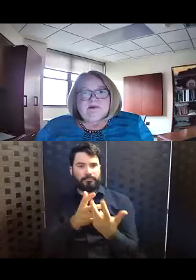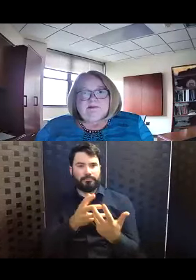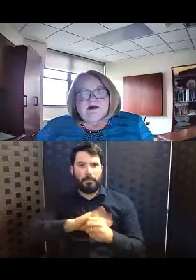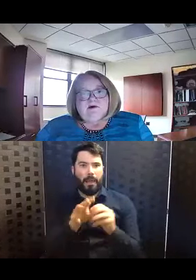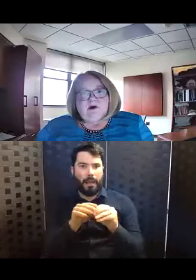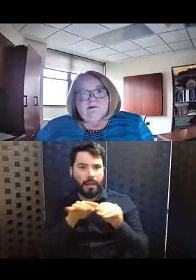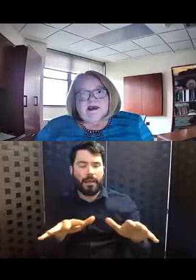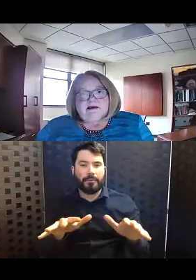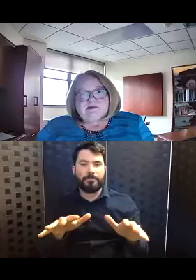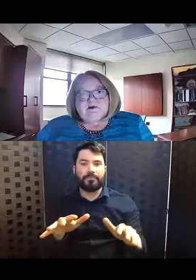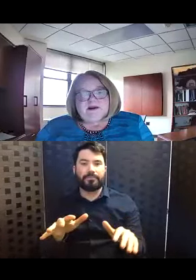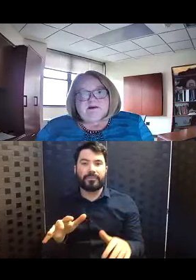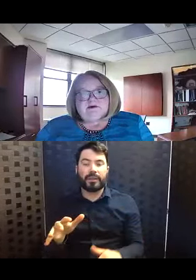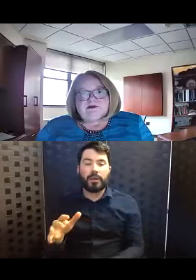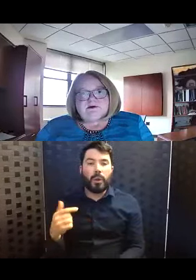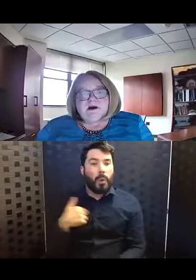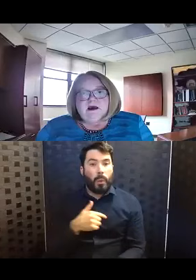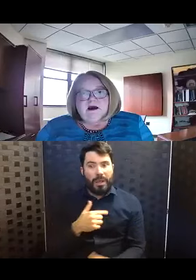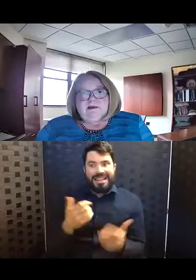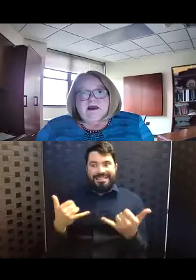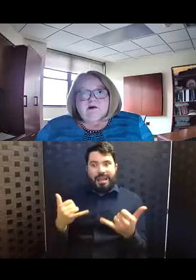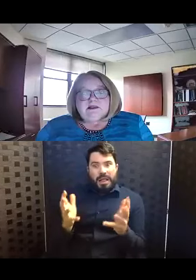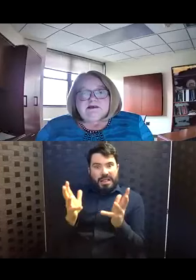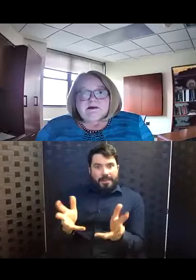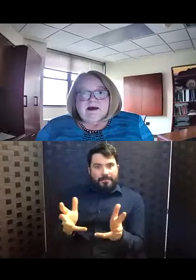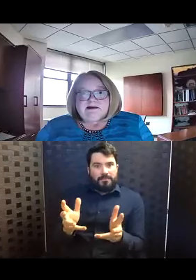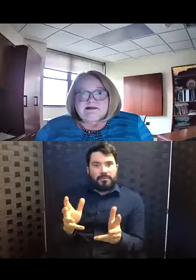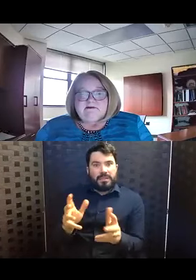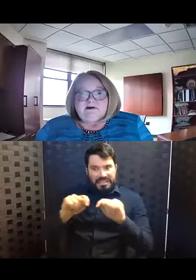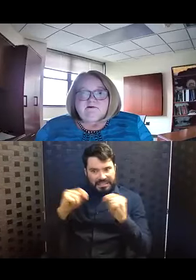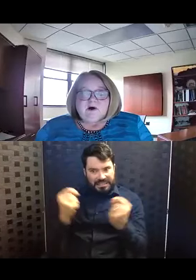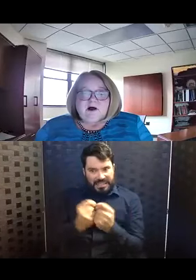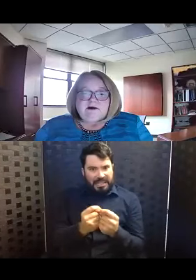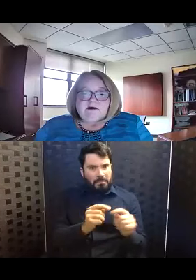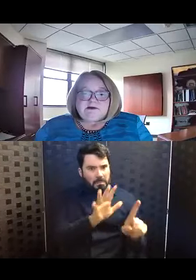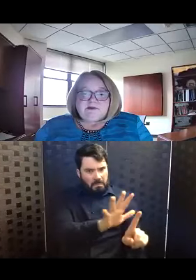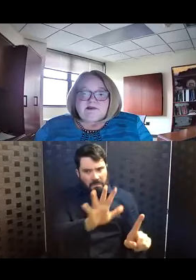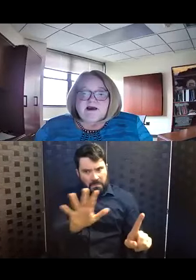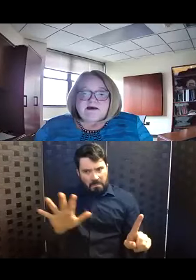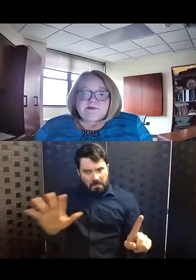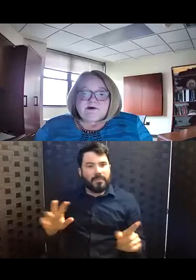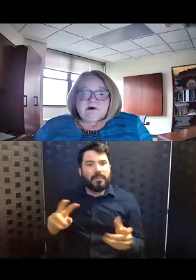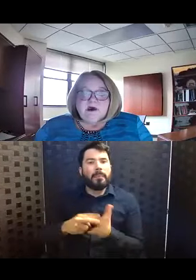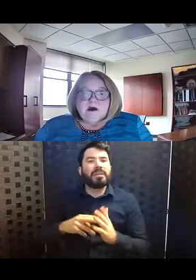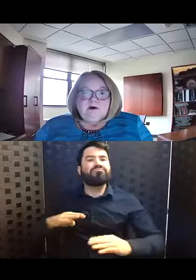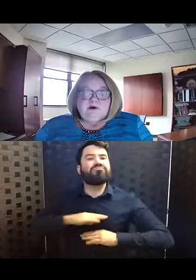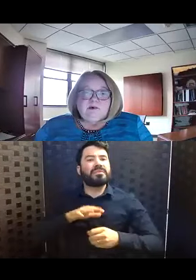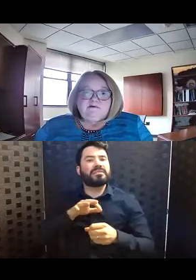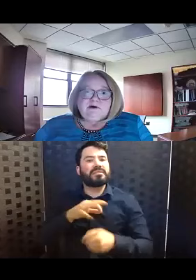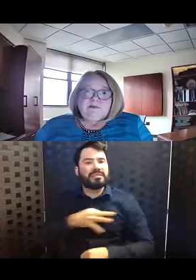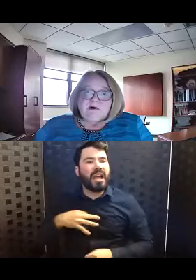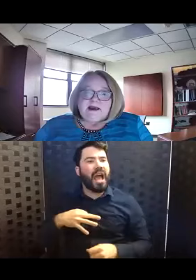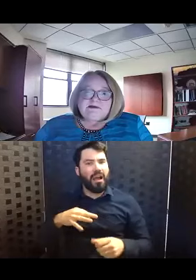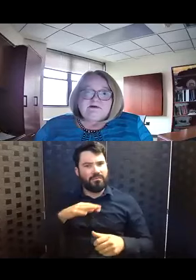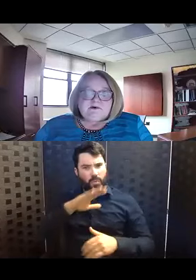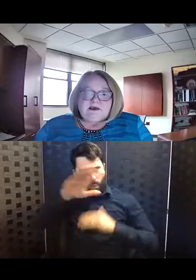By leaving people on their home base, we've been able to adequately supply staffing for all areas within the hospital. But we